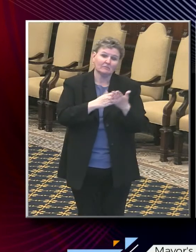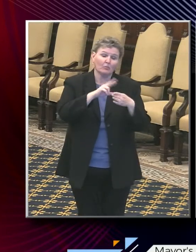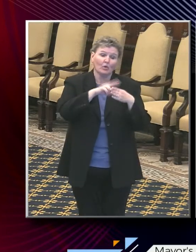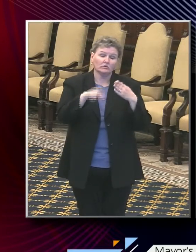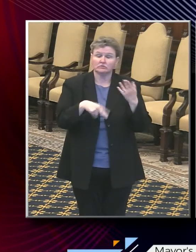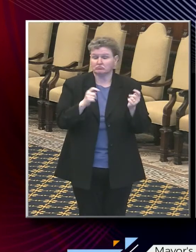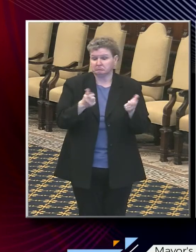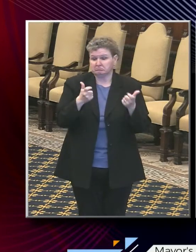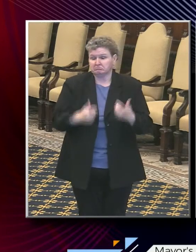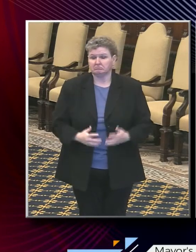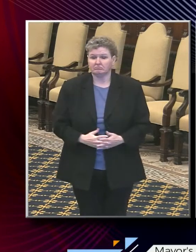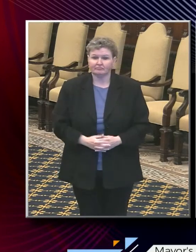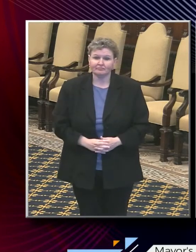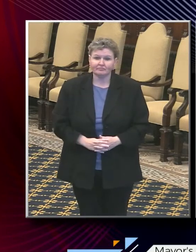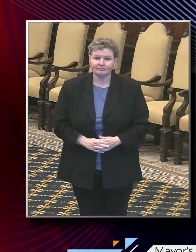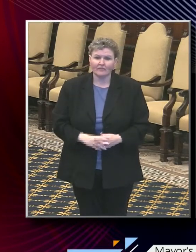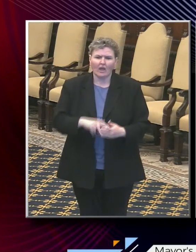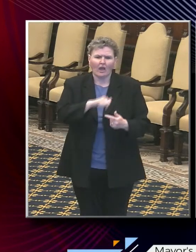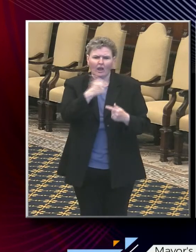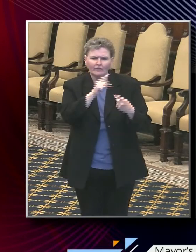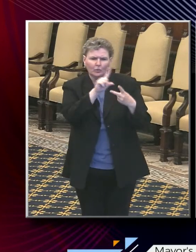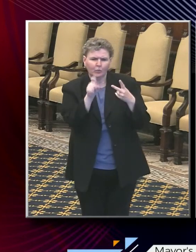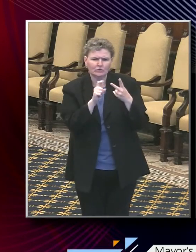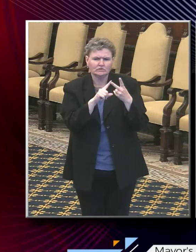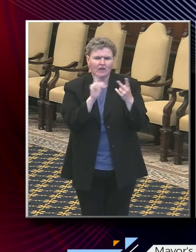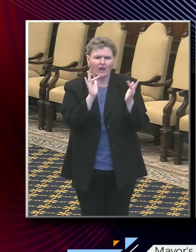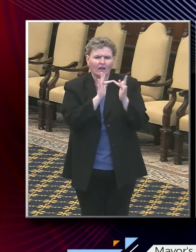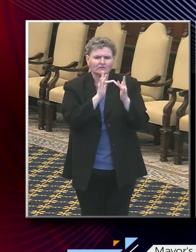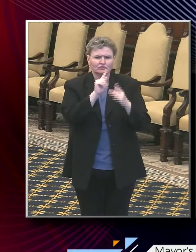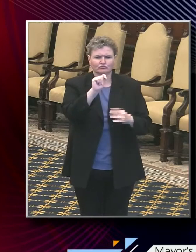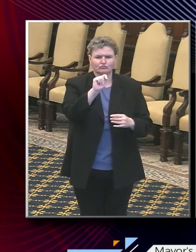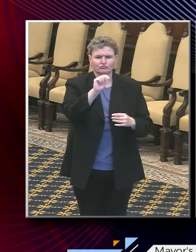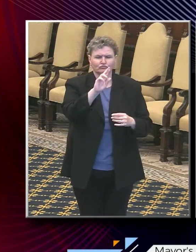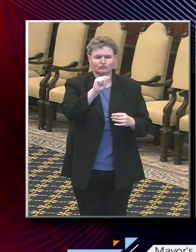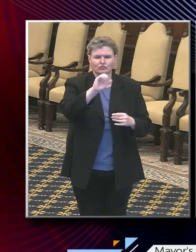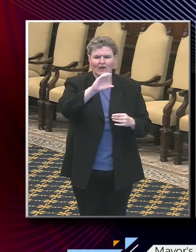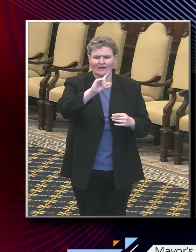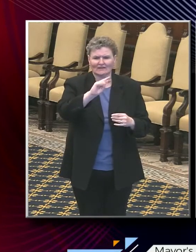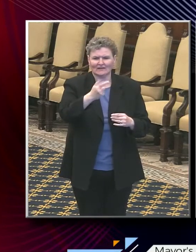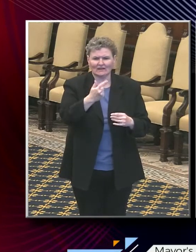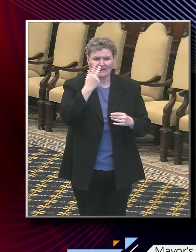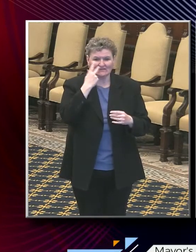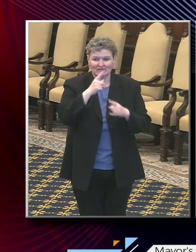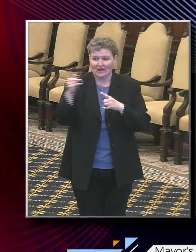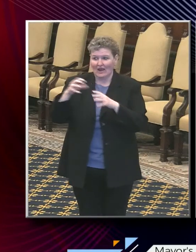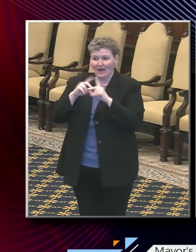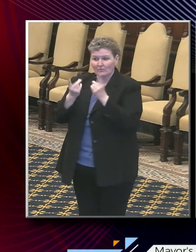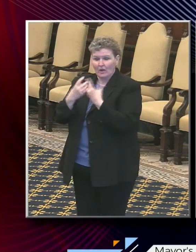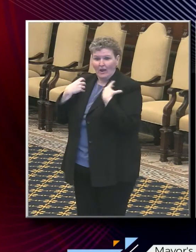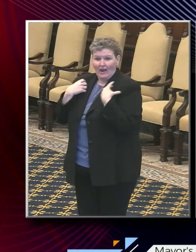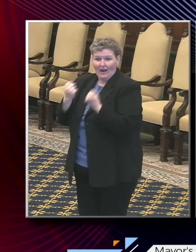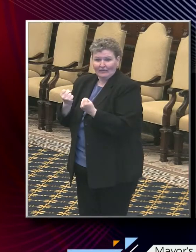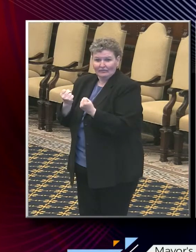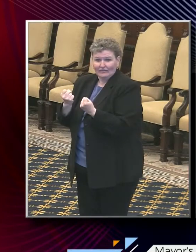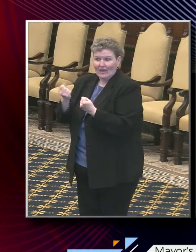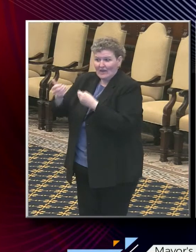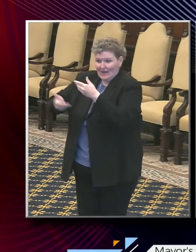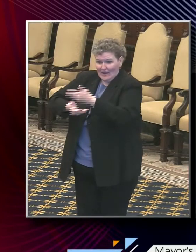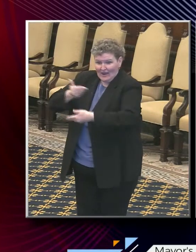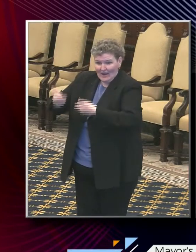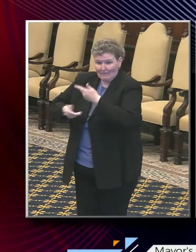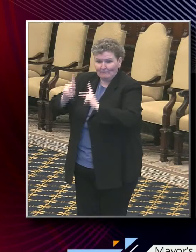your hand feature found under the participants list. We ask that you use video and audio when